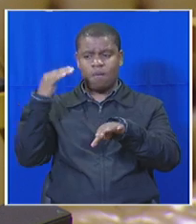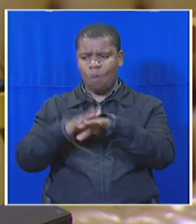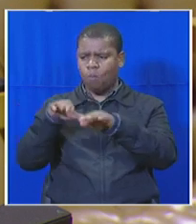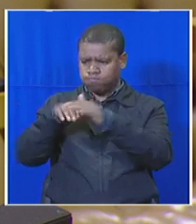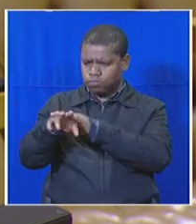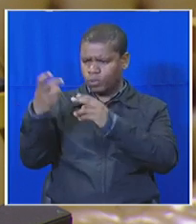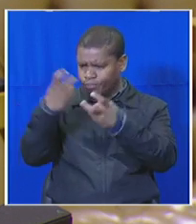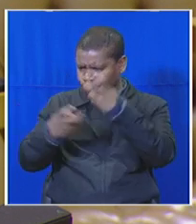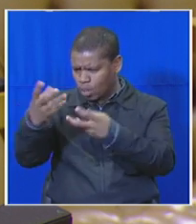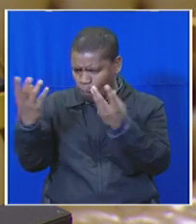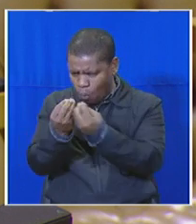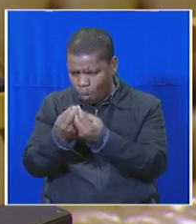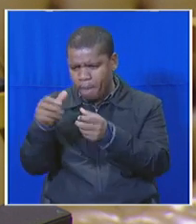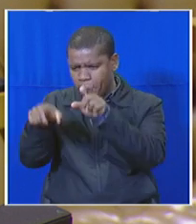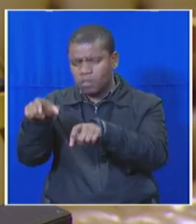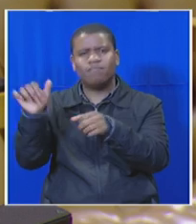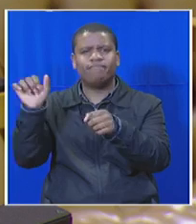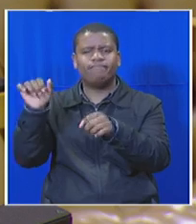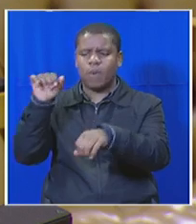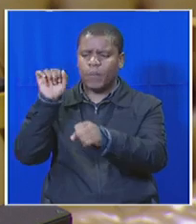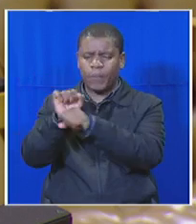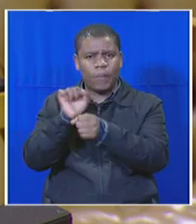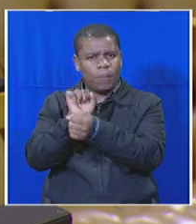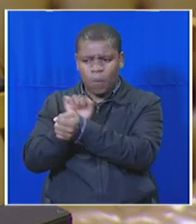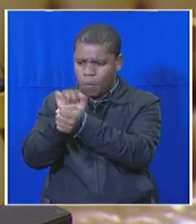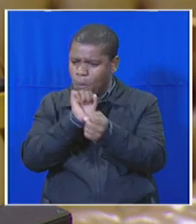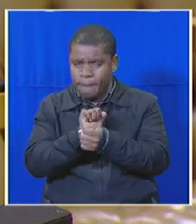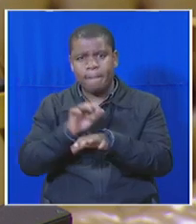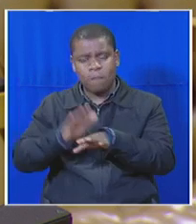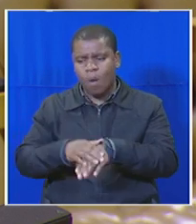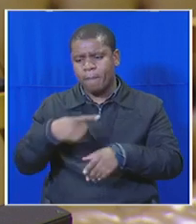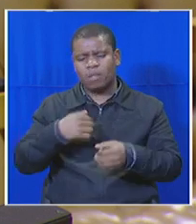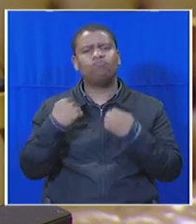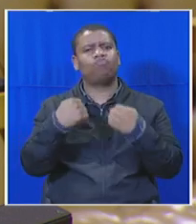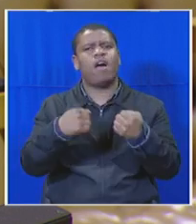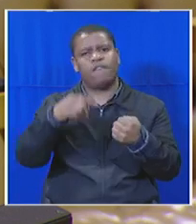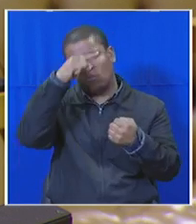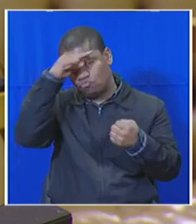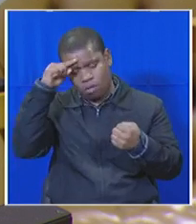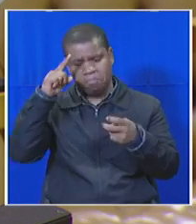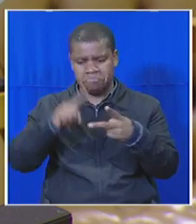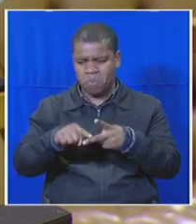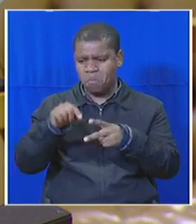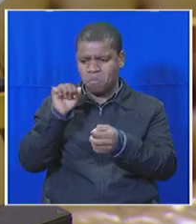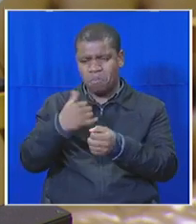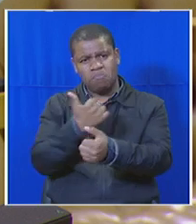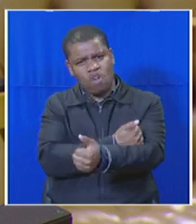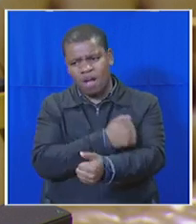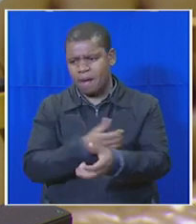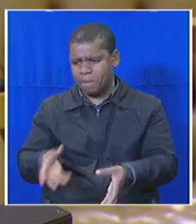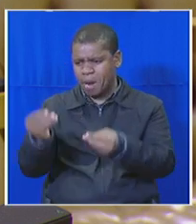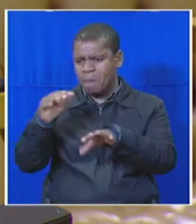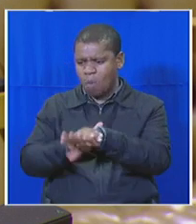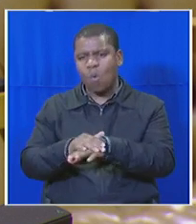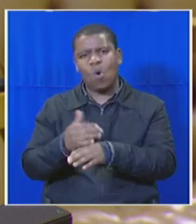significant results, with several arrests being made for drug dealing, drunken driving, and possession of drugs, whilst 228 kilograms of